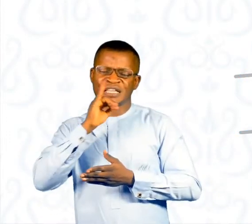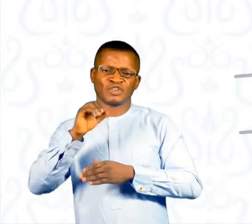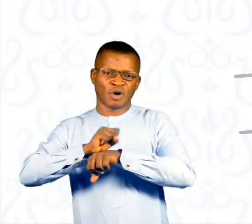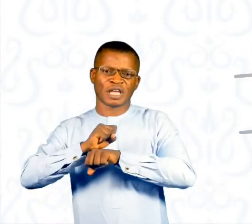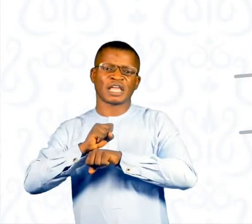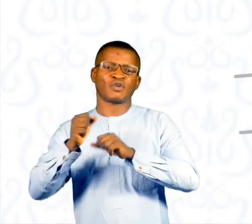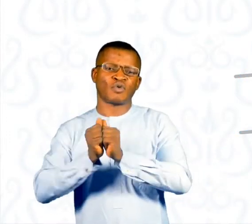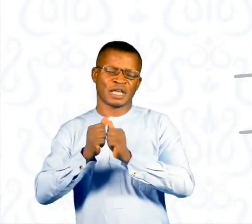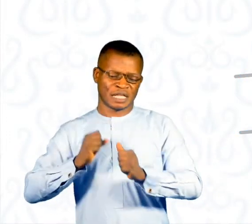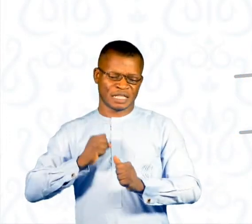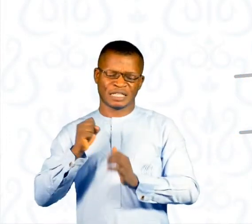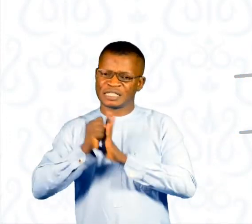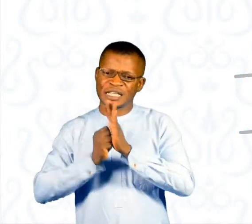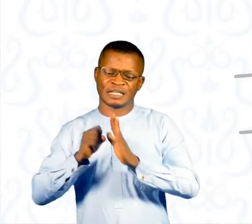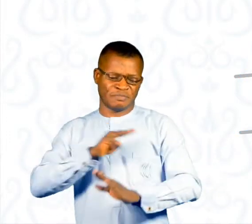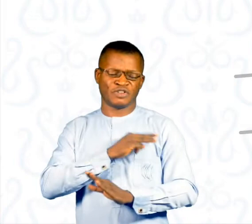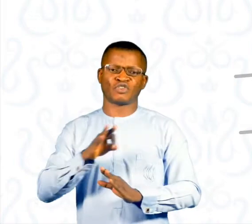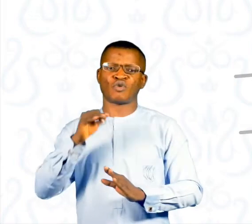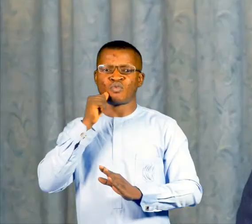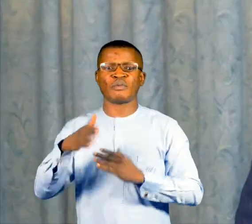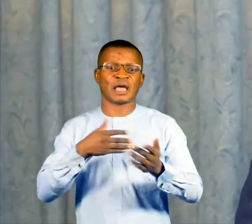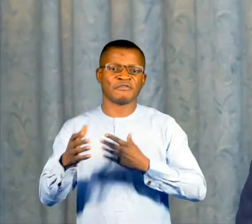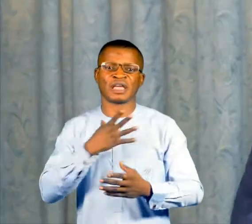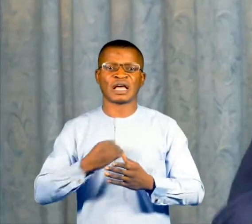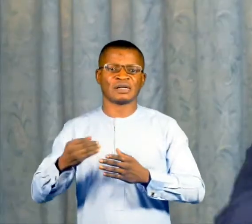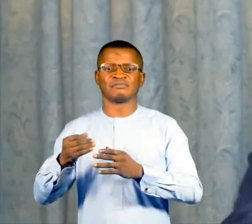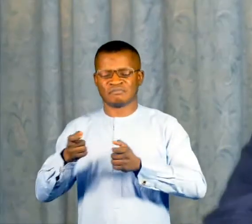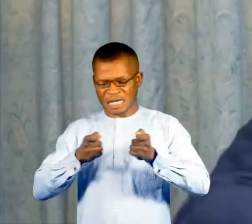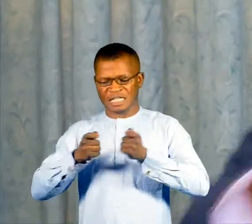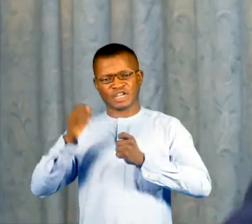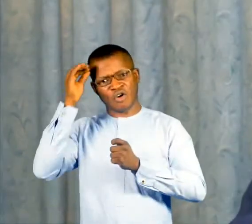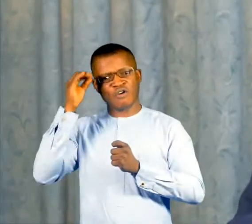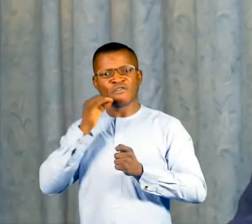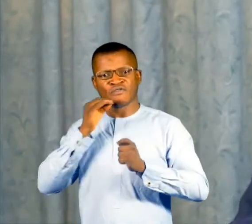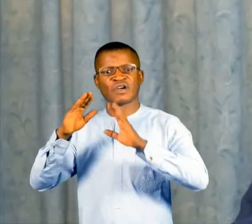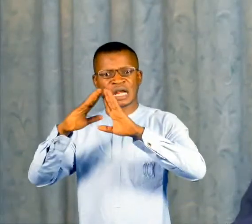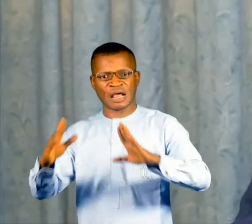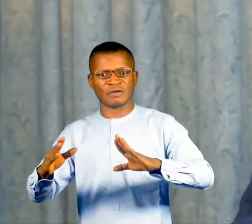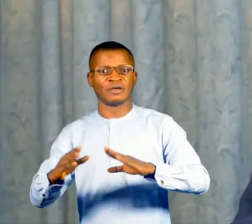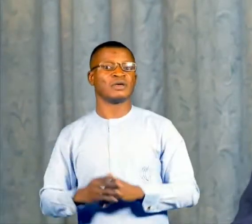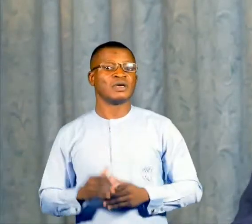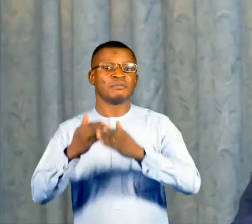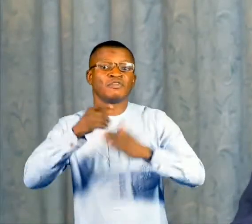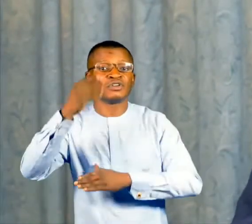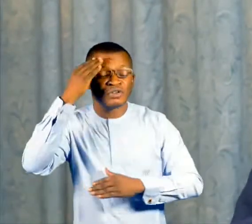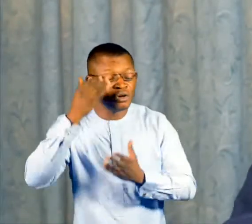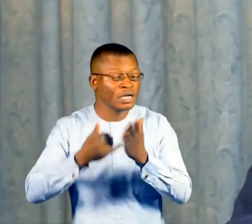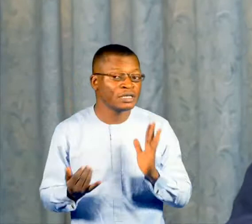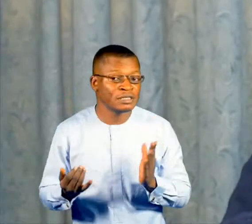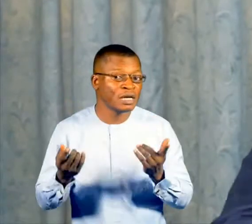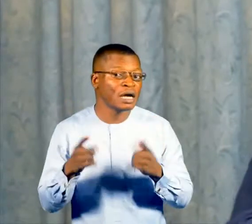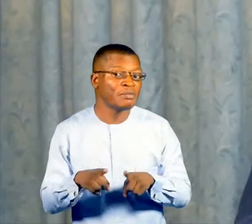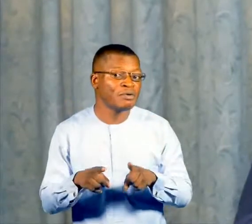with a state ministry of women affairs and who was in charge of orphanages. And